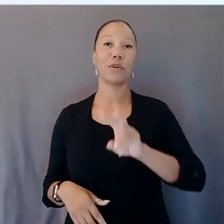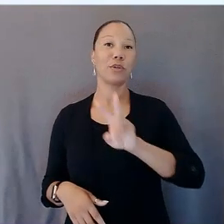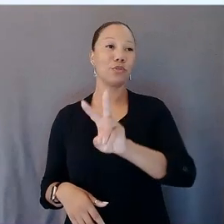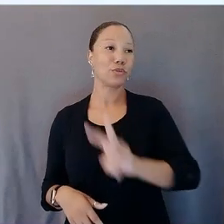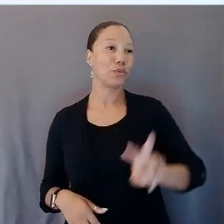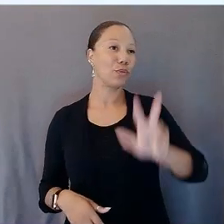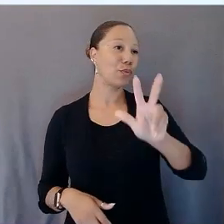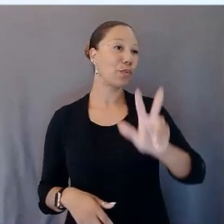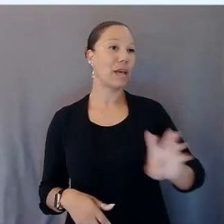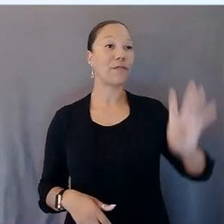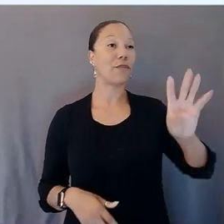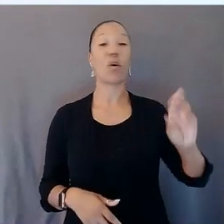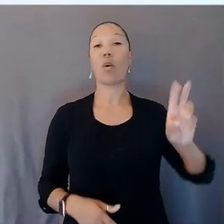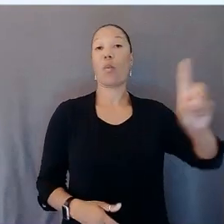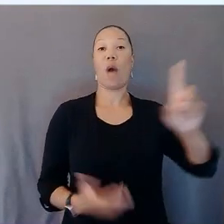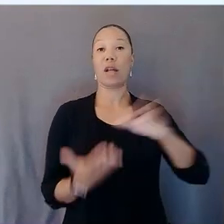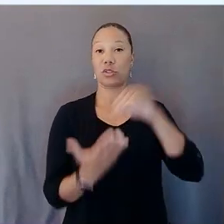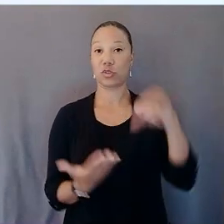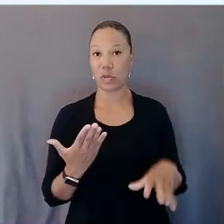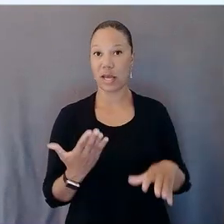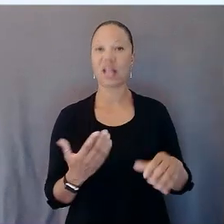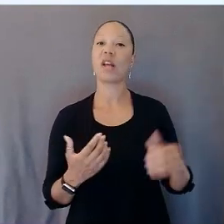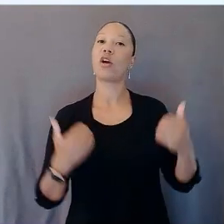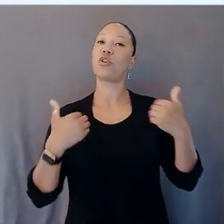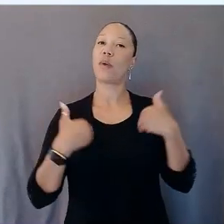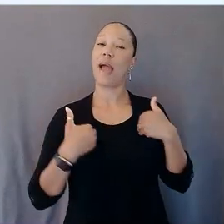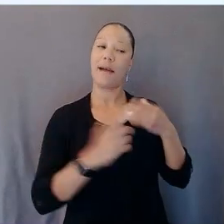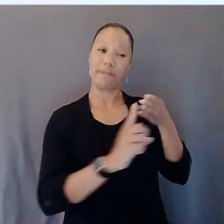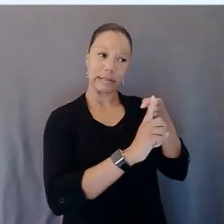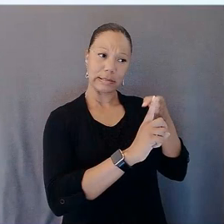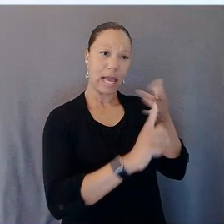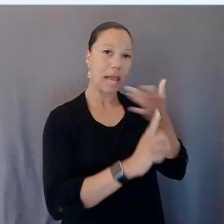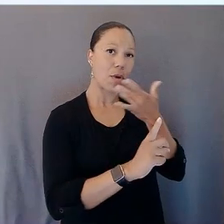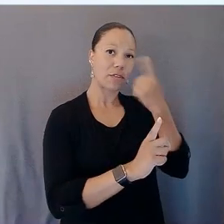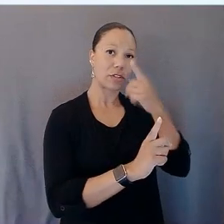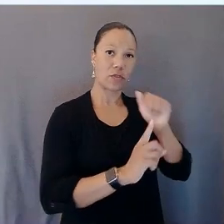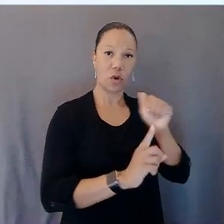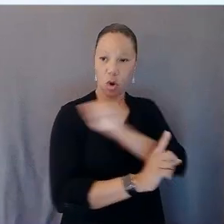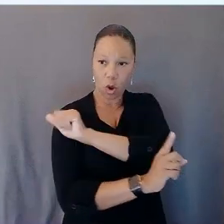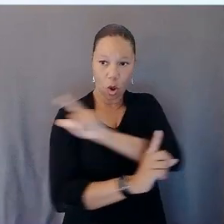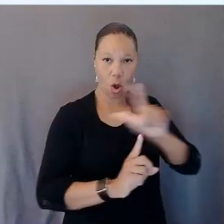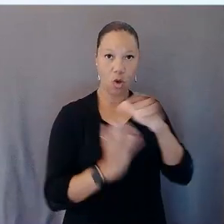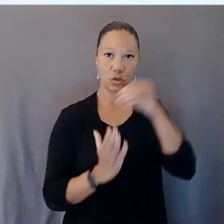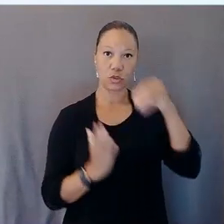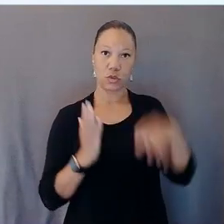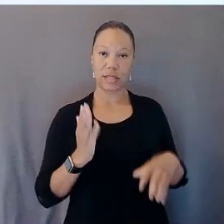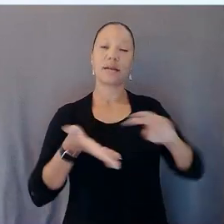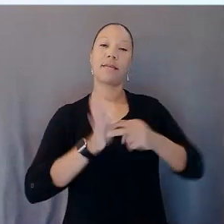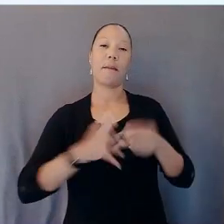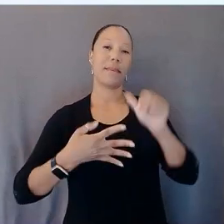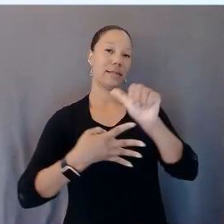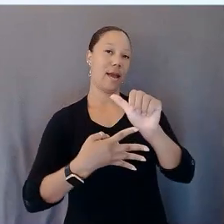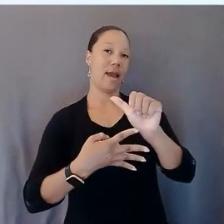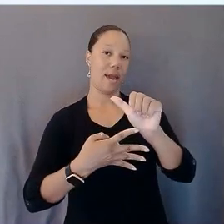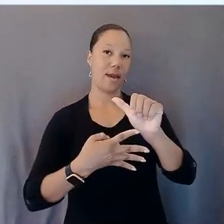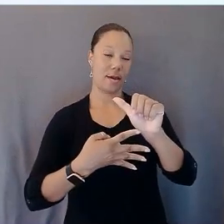3 students, you want the same preference for all of those students. That you want option A for all of them, option B